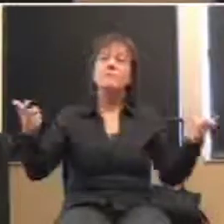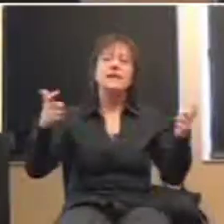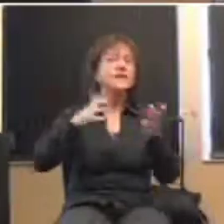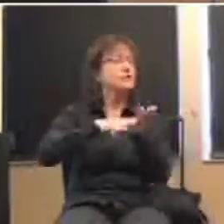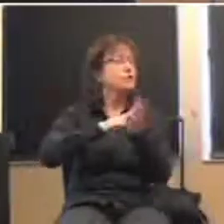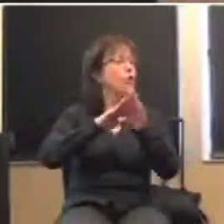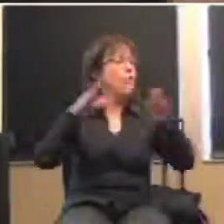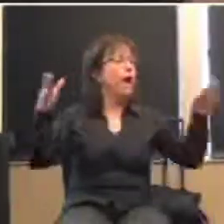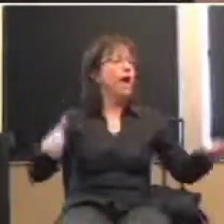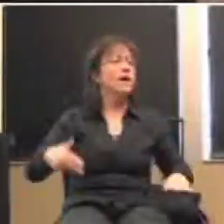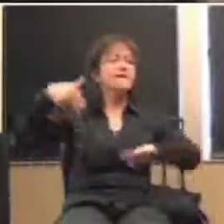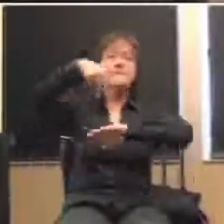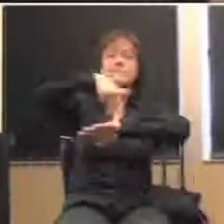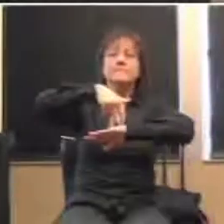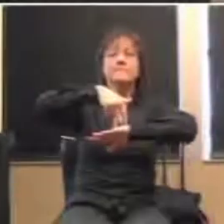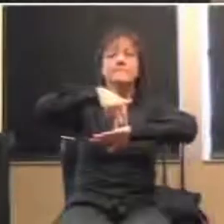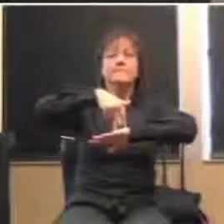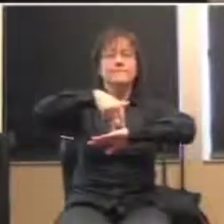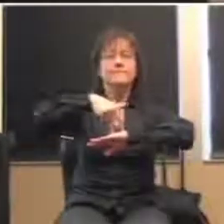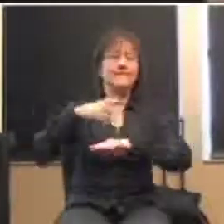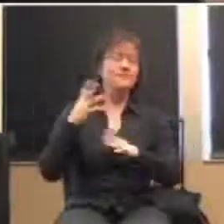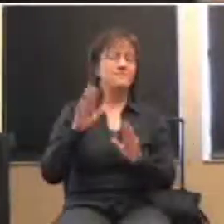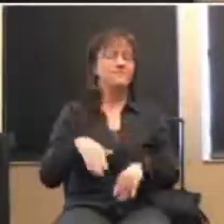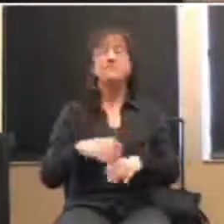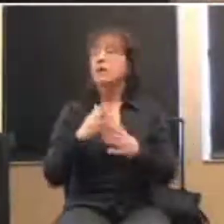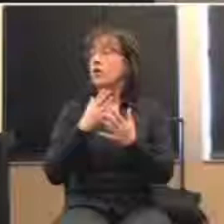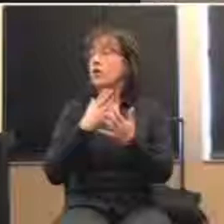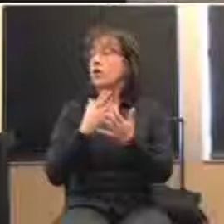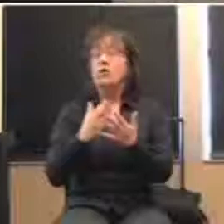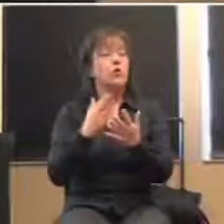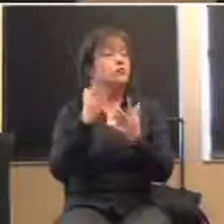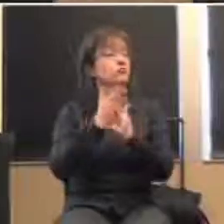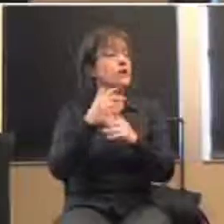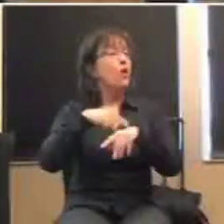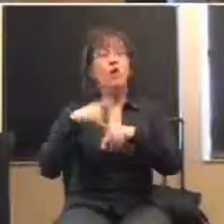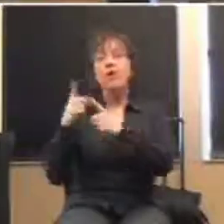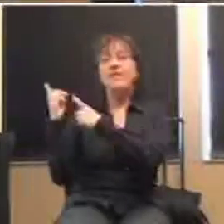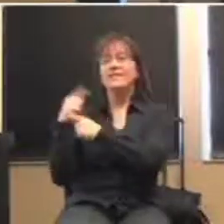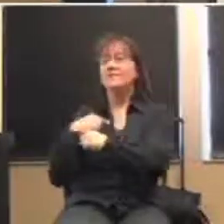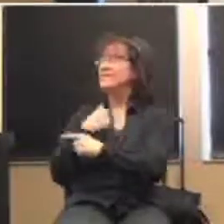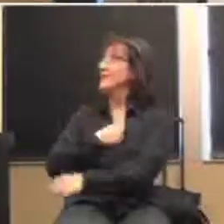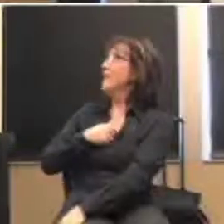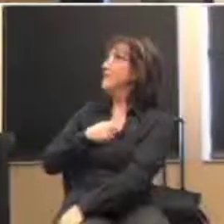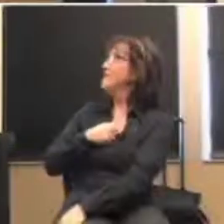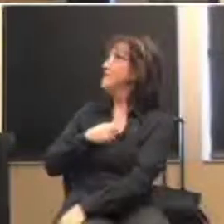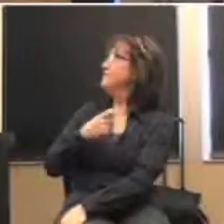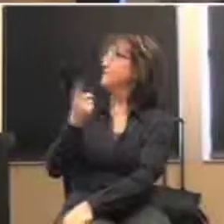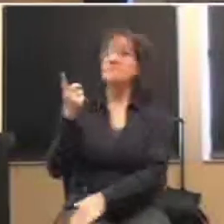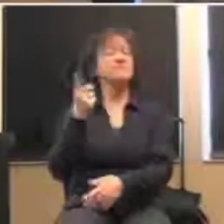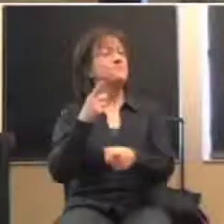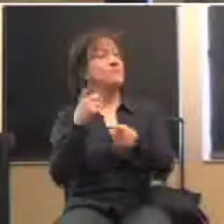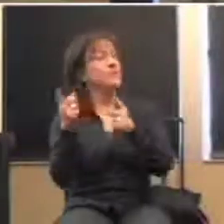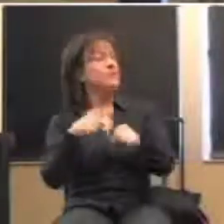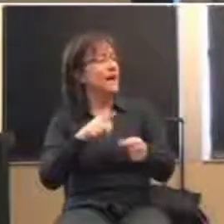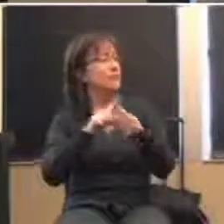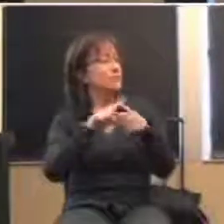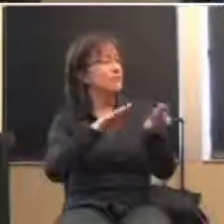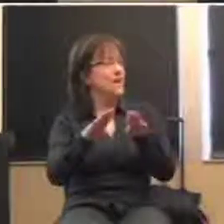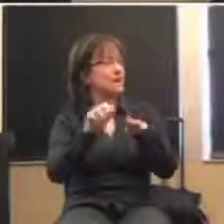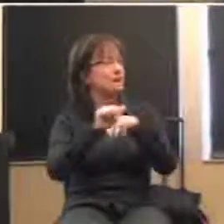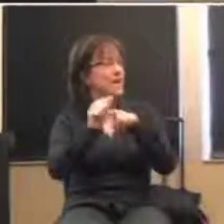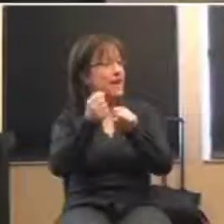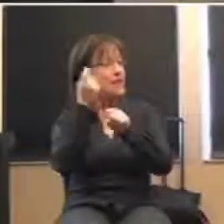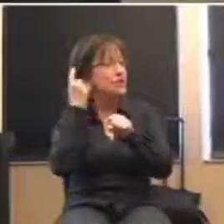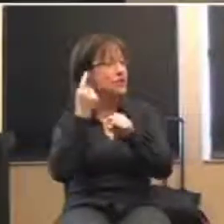all. It's almost break time. Oh, this is me, sorry. You all came to behavior training last year,